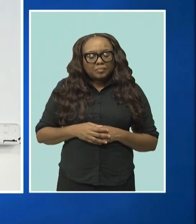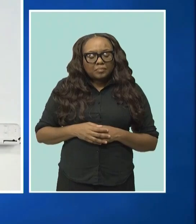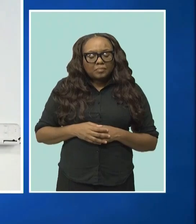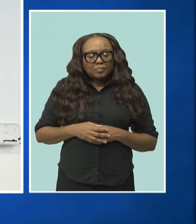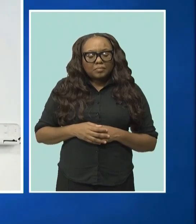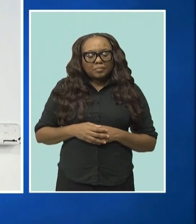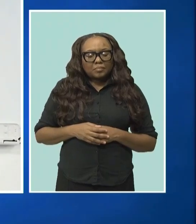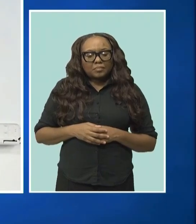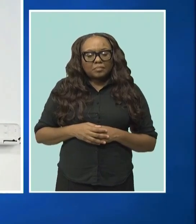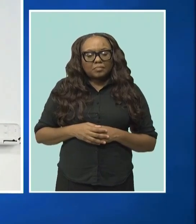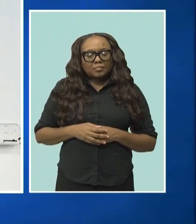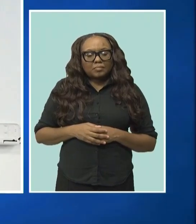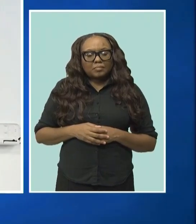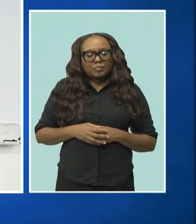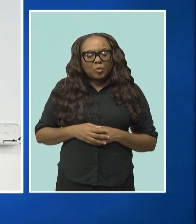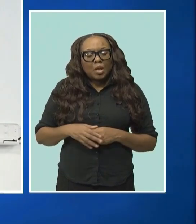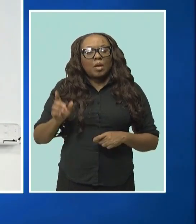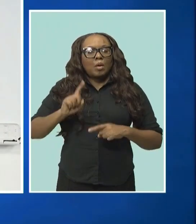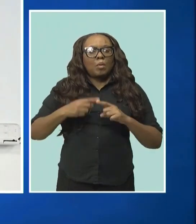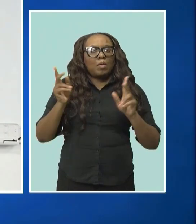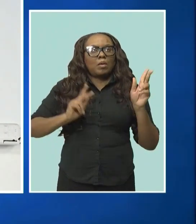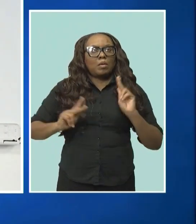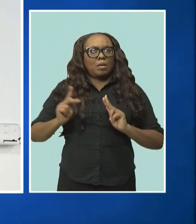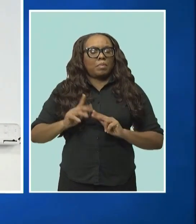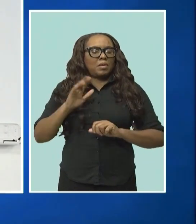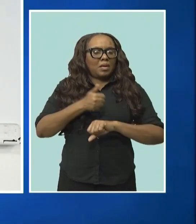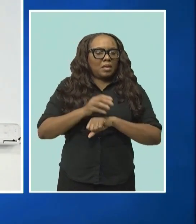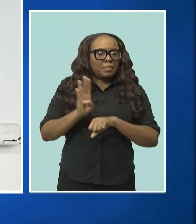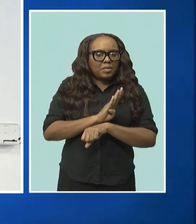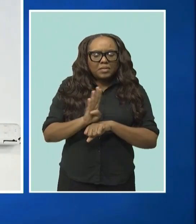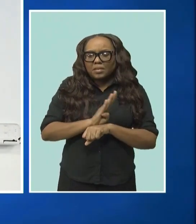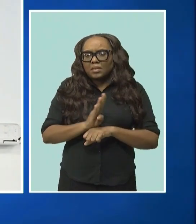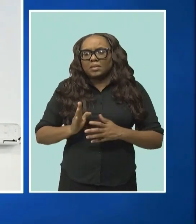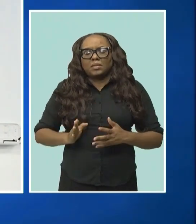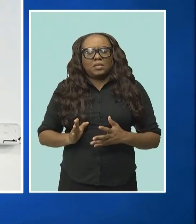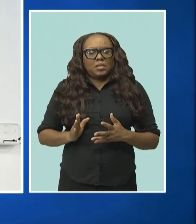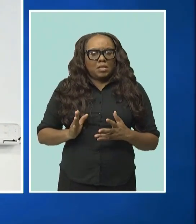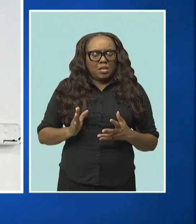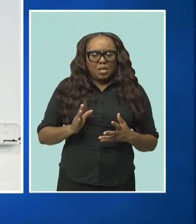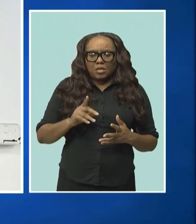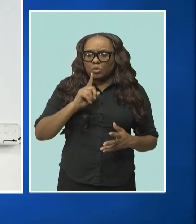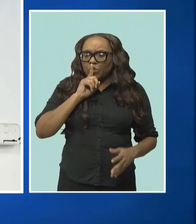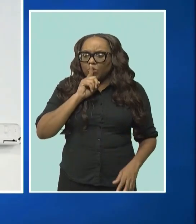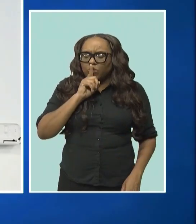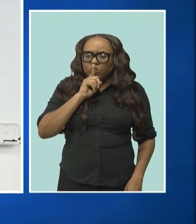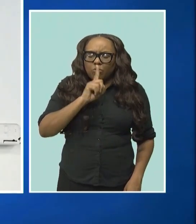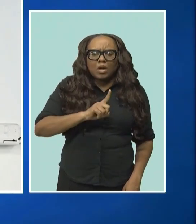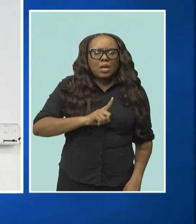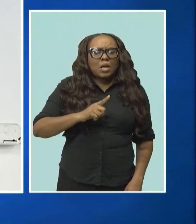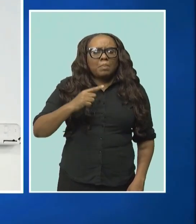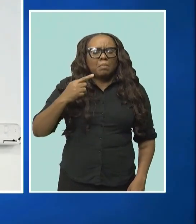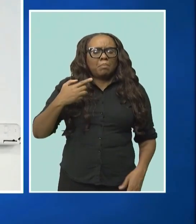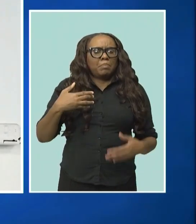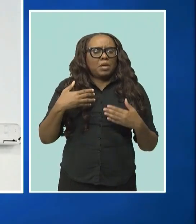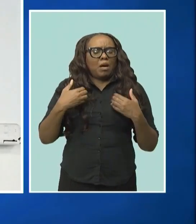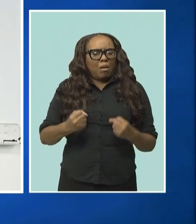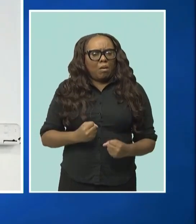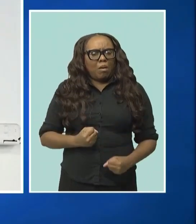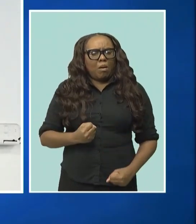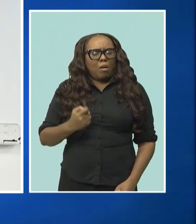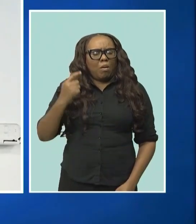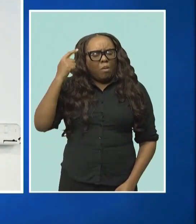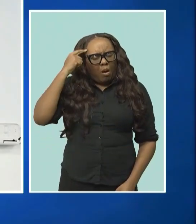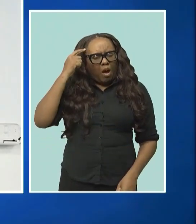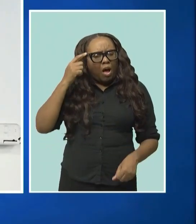are not so educated should do. Entrepreneurship should be ingrained in the minds and hearts of